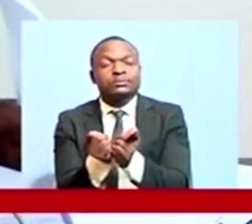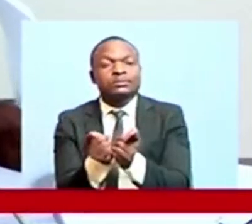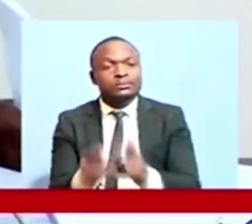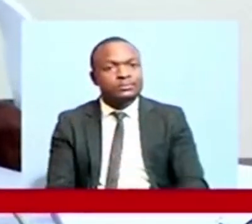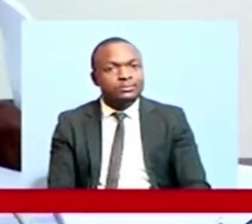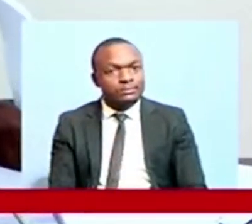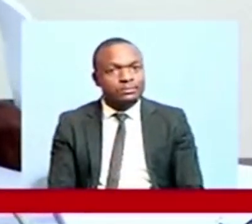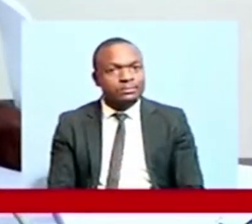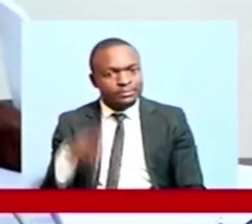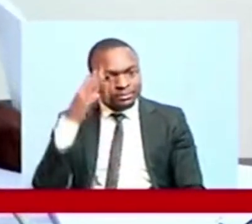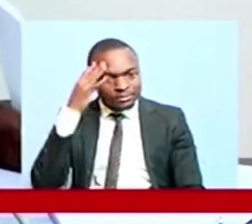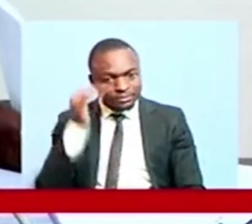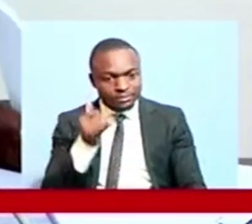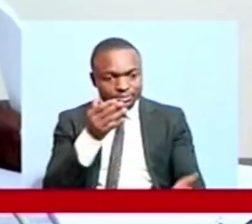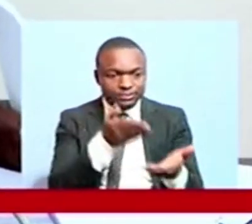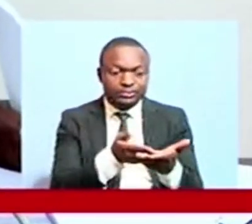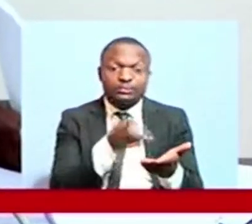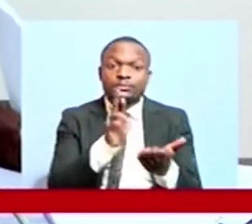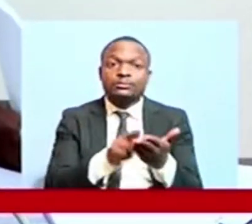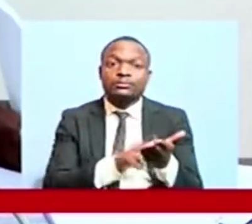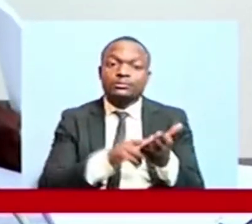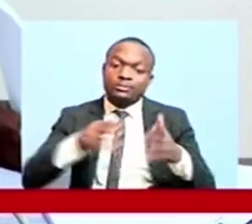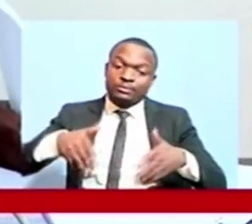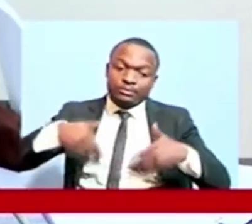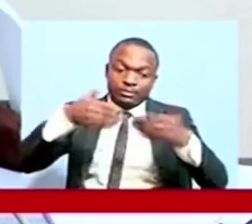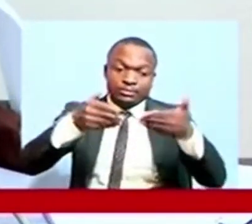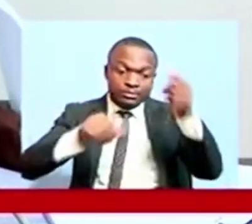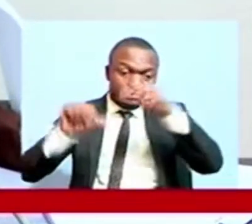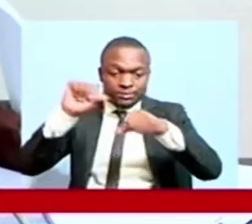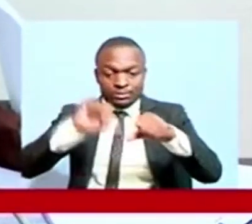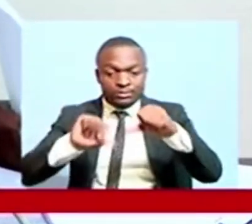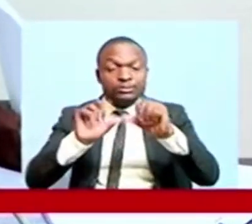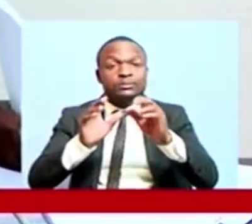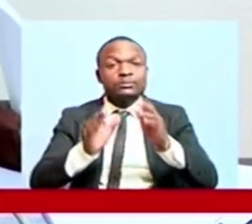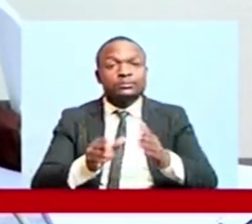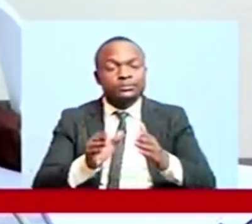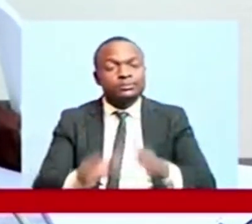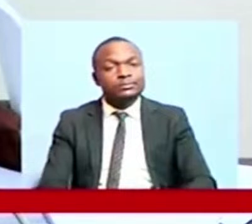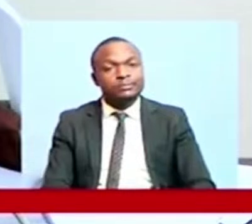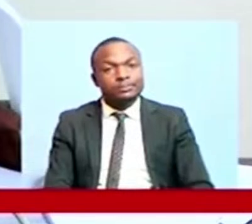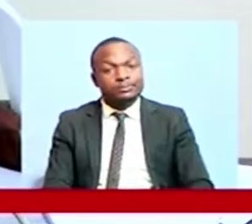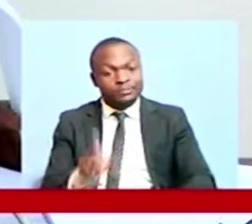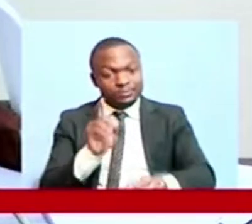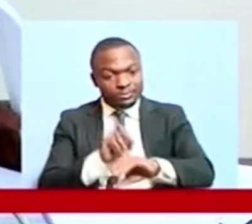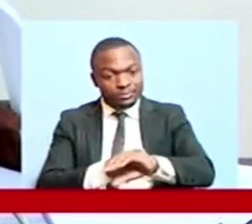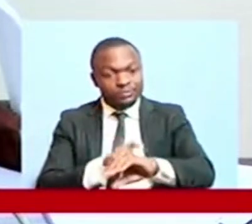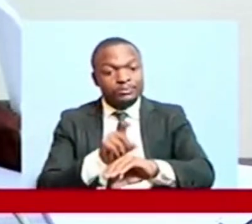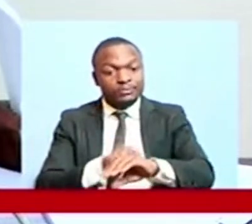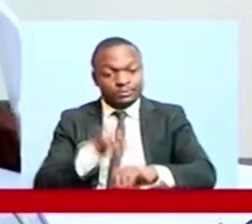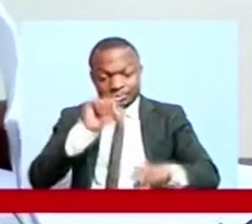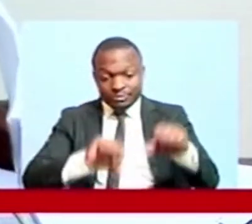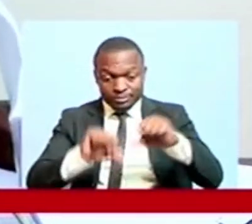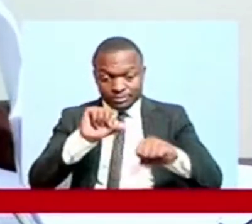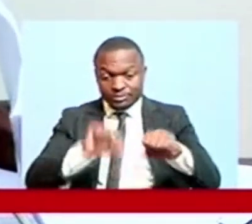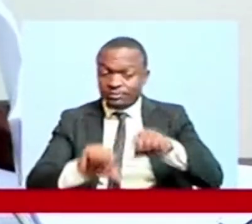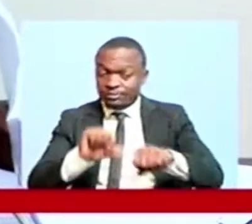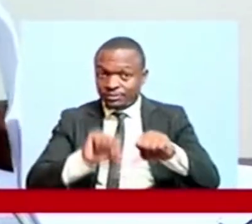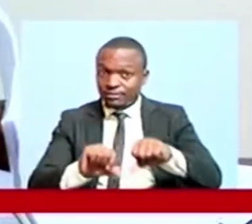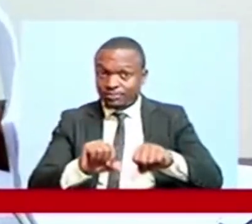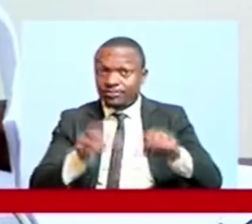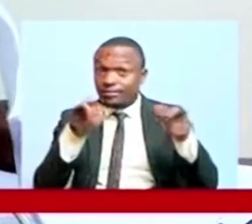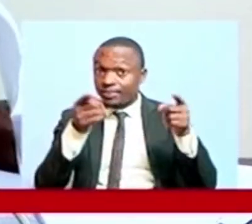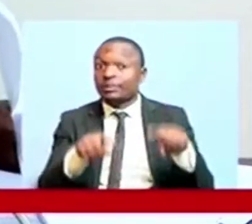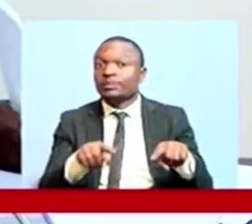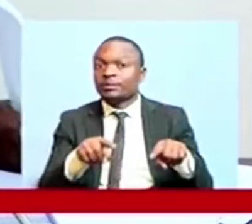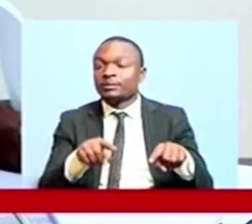Why wasn't this report available to the auditor at the time of audit? And